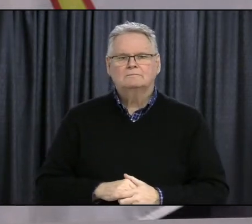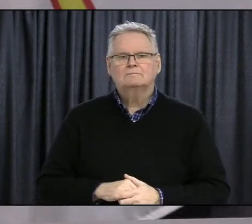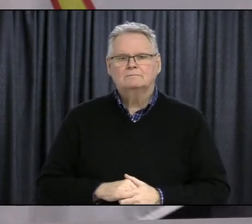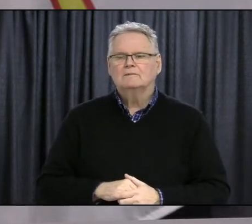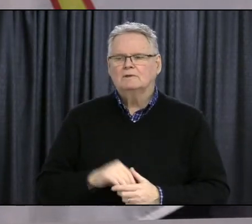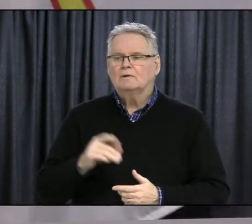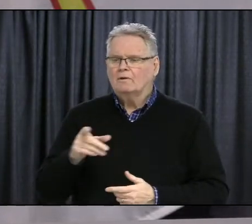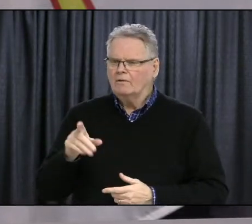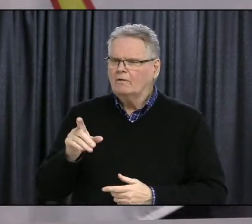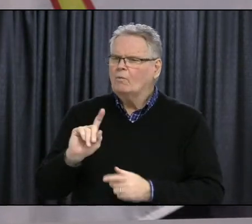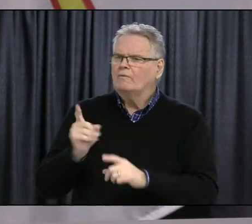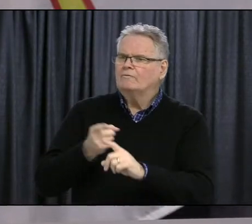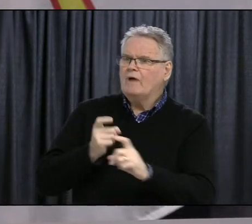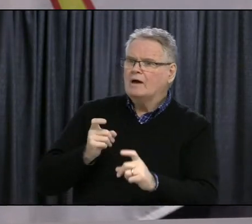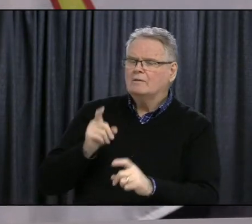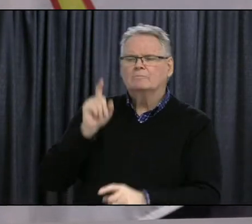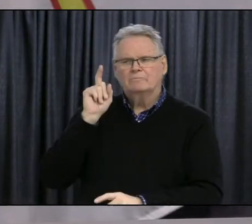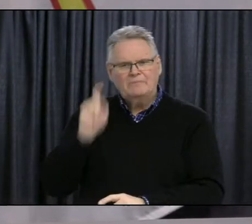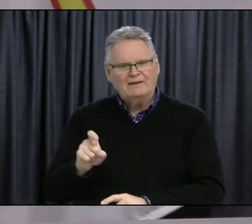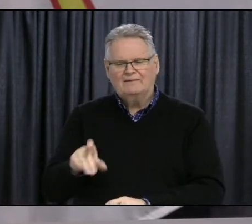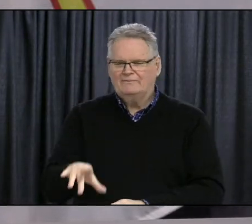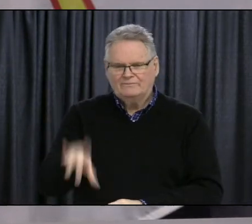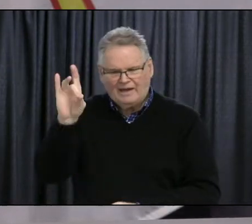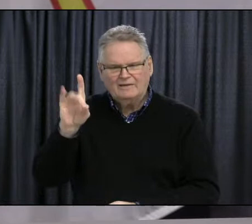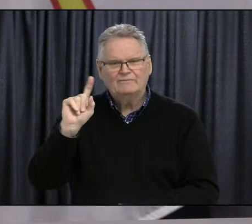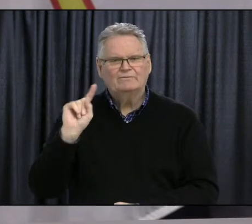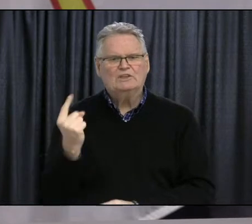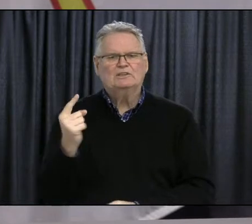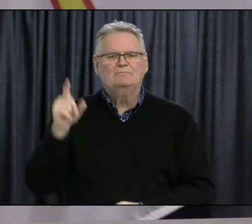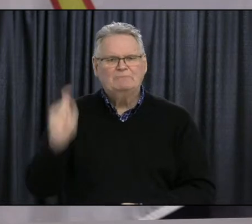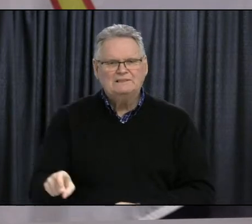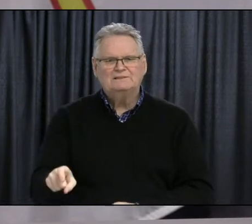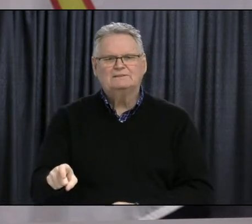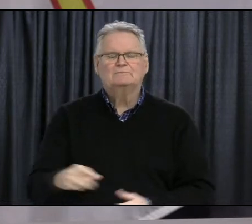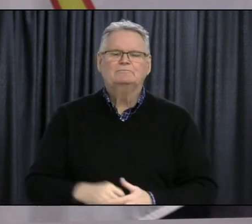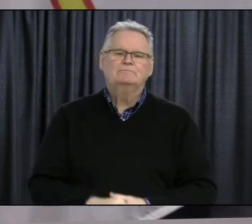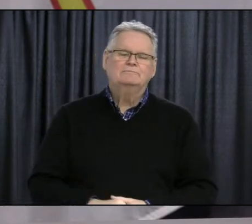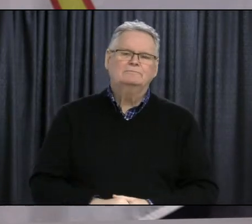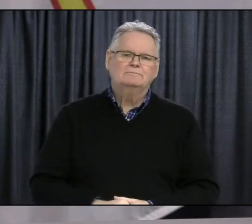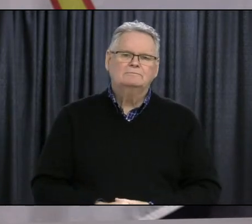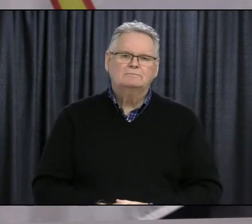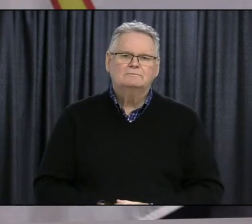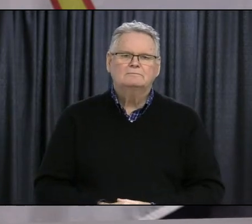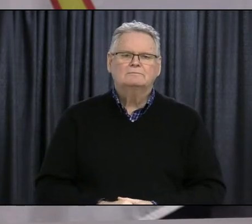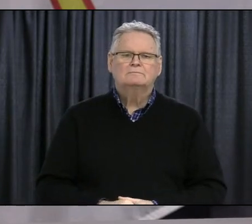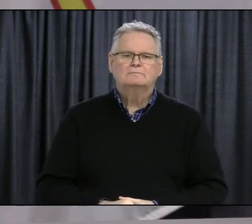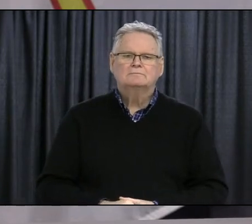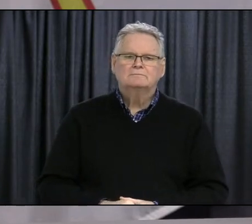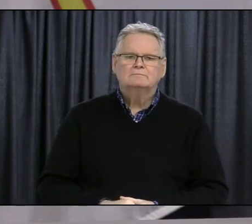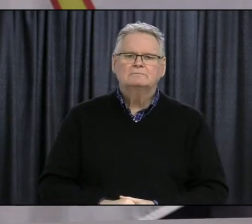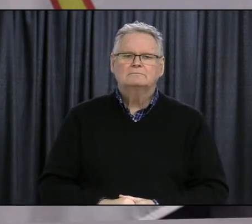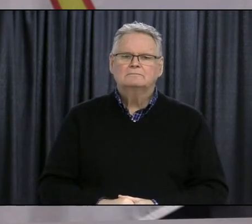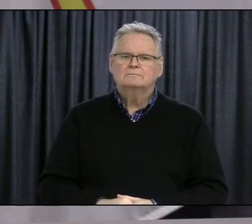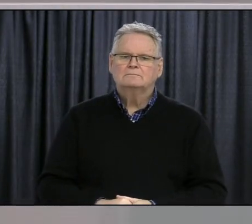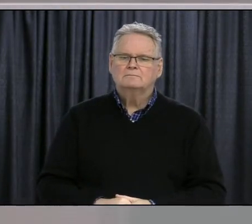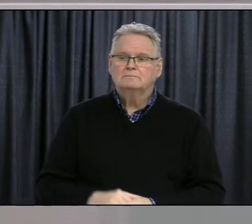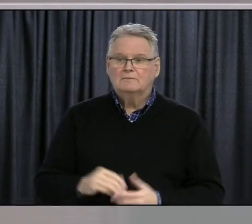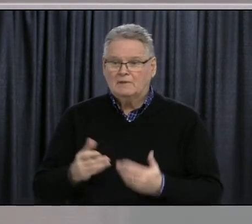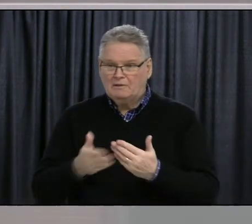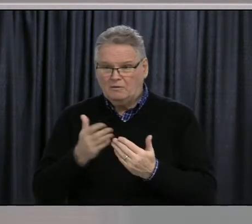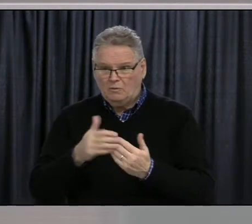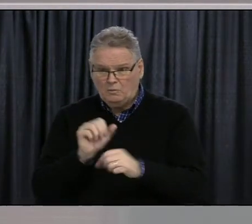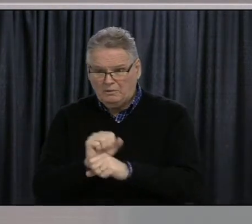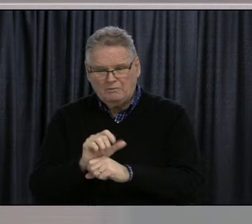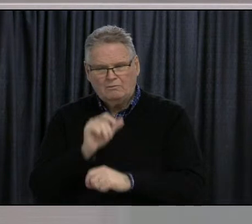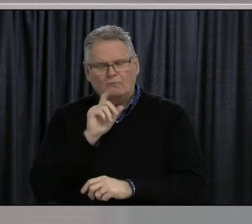obviously. So that's why we're putting so much effort in at this point to try to find that source. You said